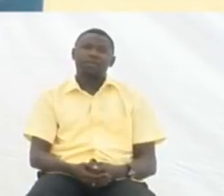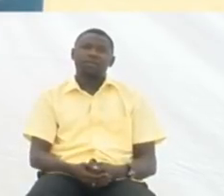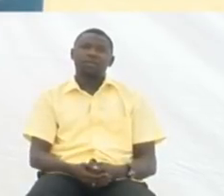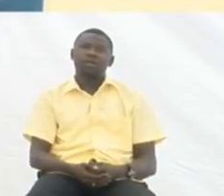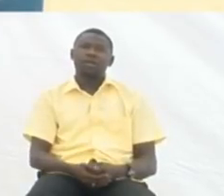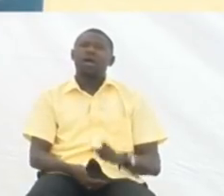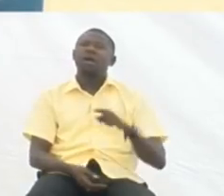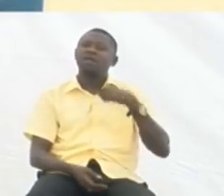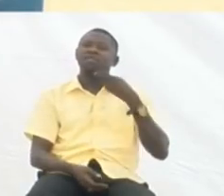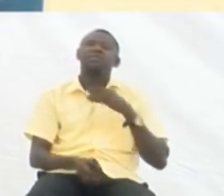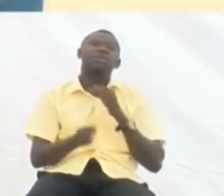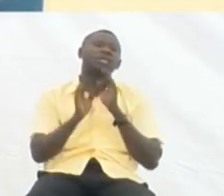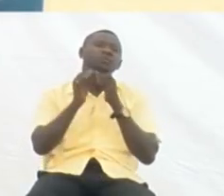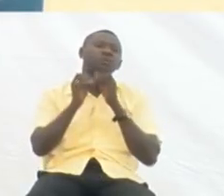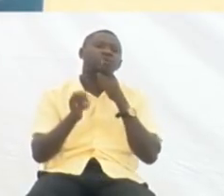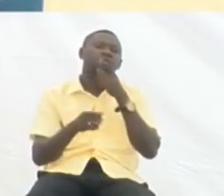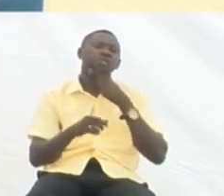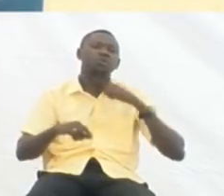and